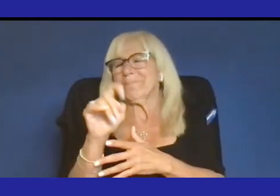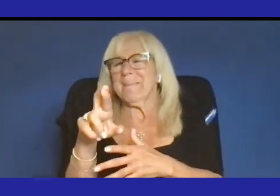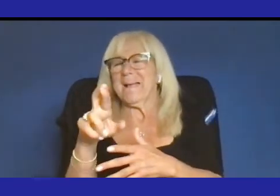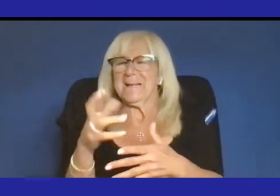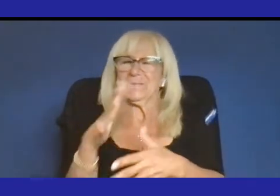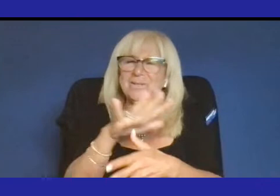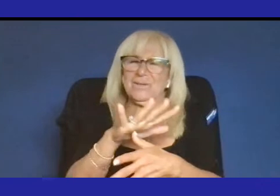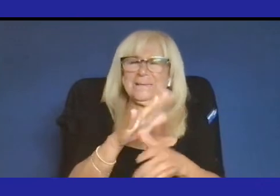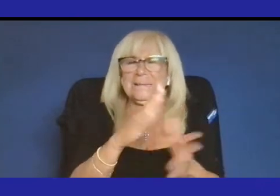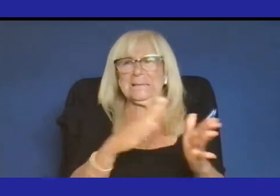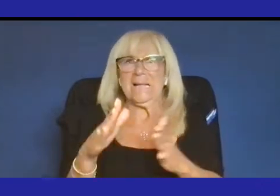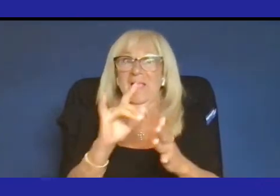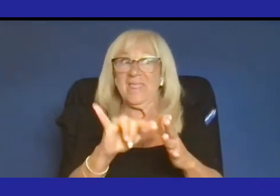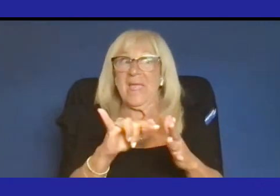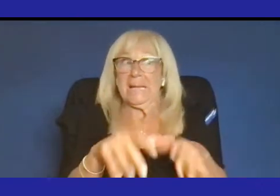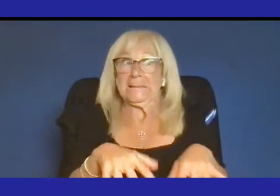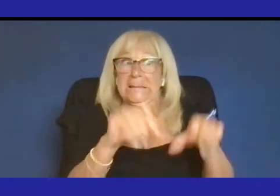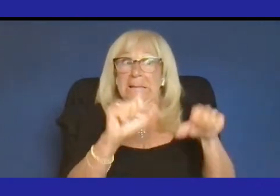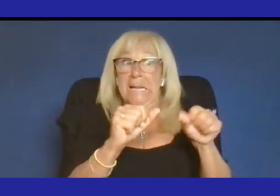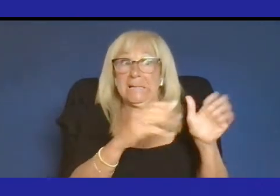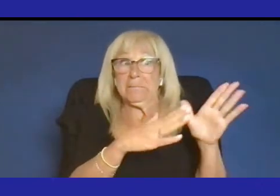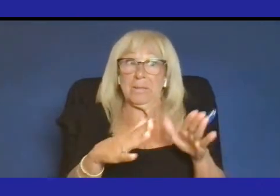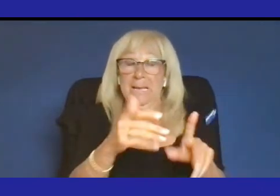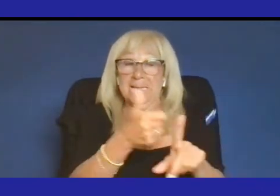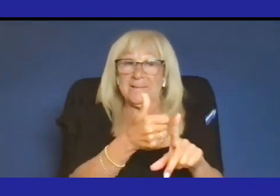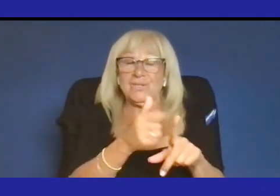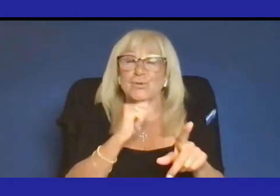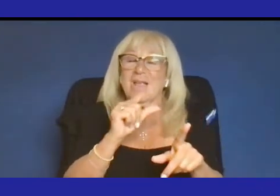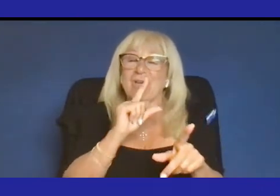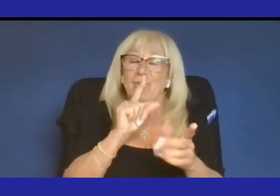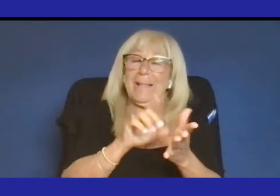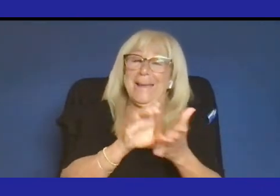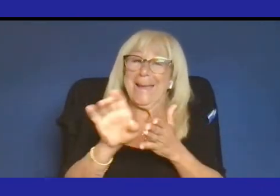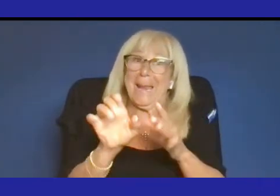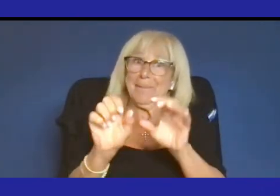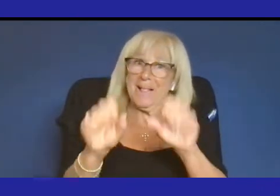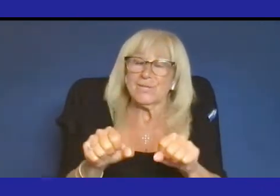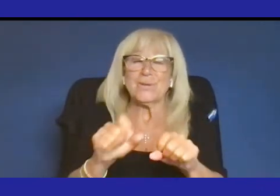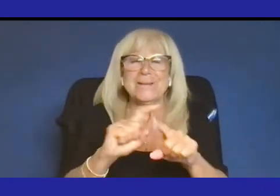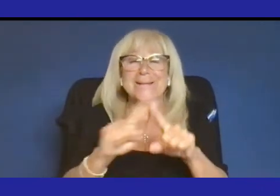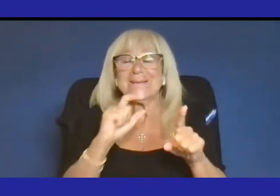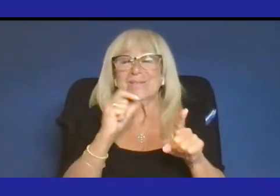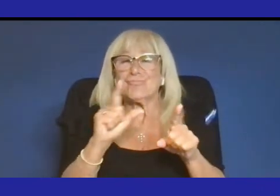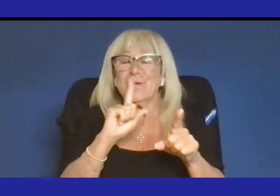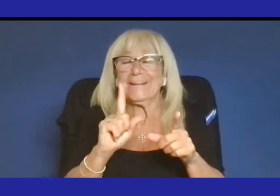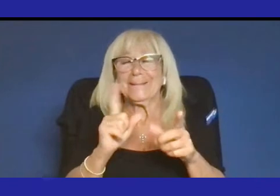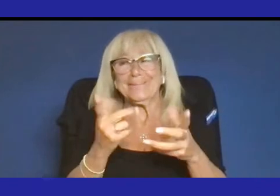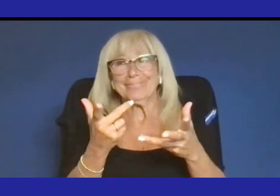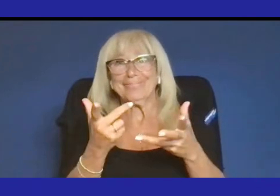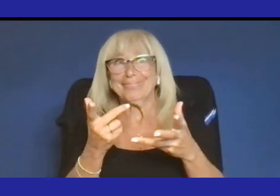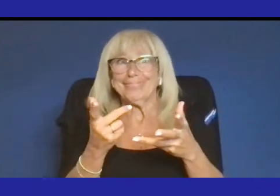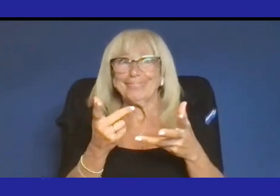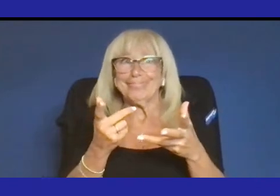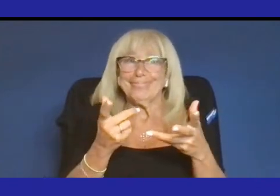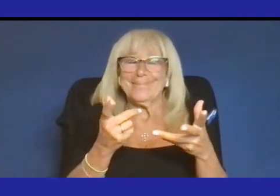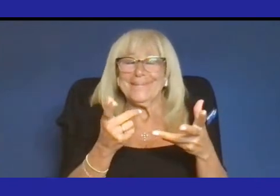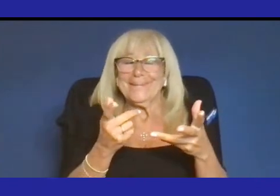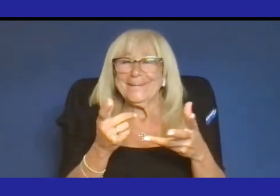itself, so it's not necessarily capital eligible. It doesn't necessarily yield an asset. What it will yield is an overall